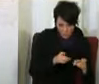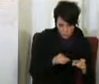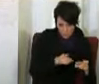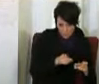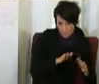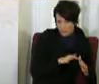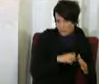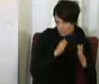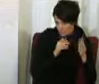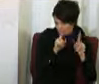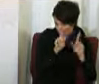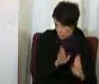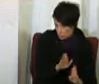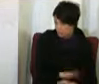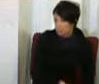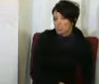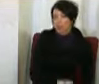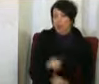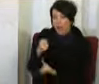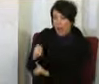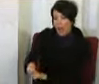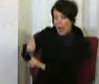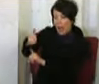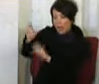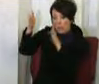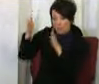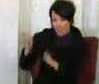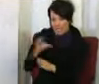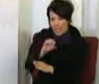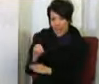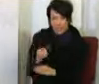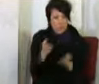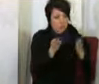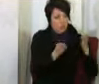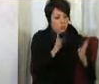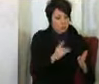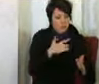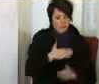the ushers. Will the acolytes and servers please come forward?